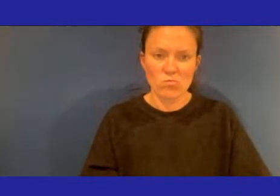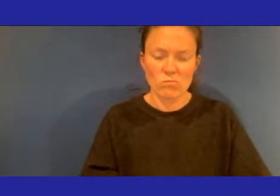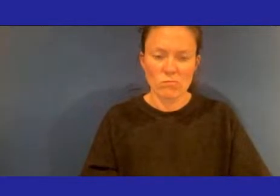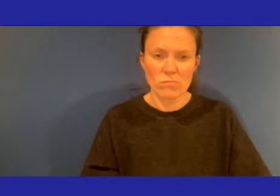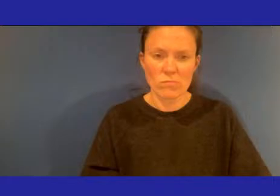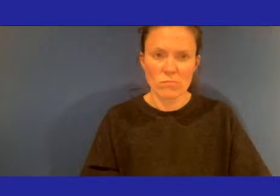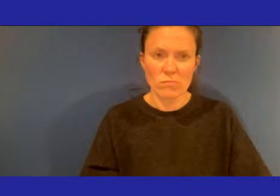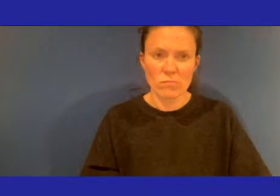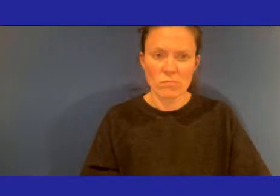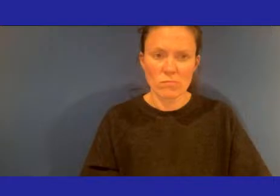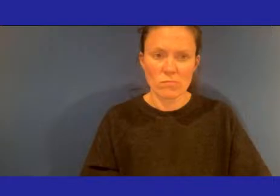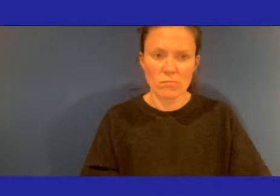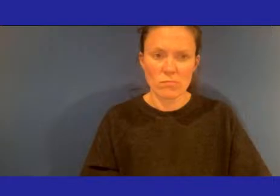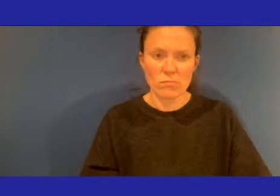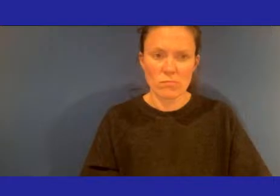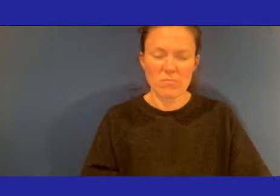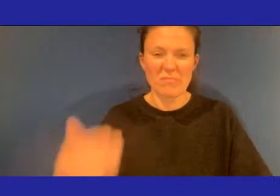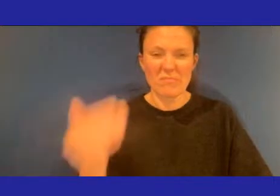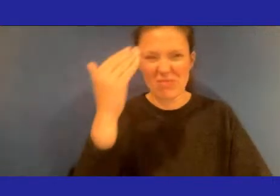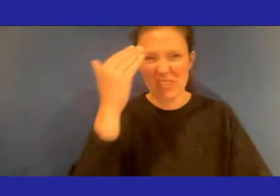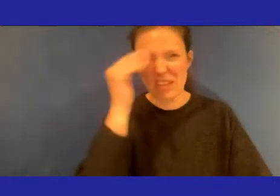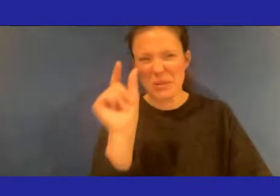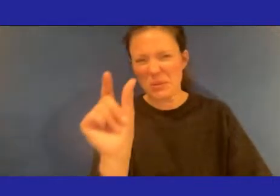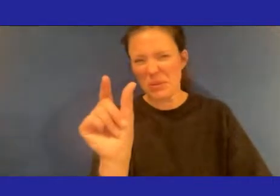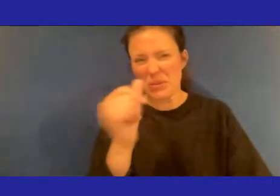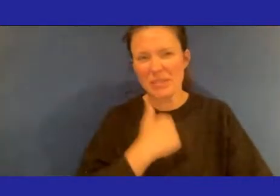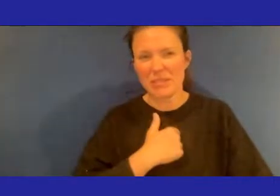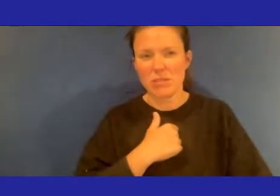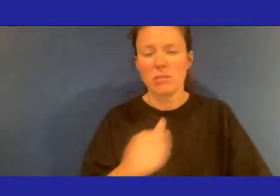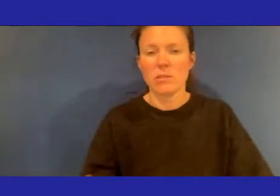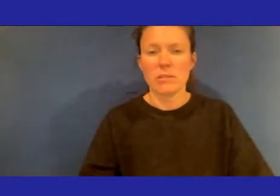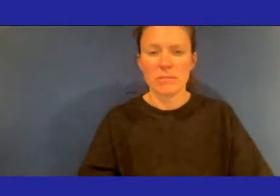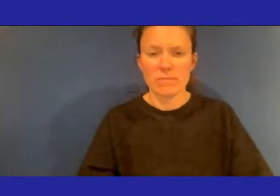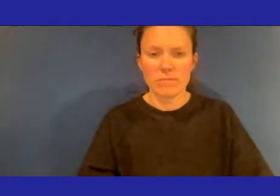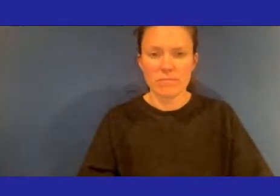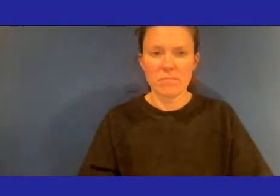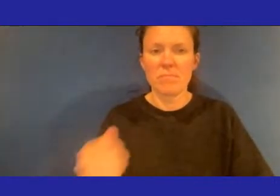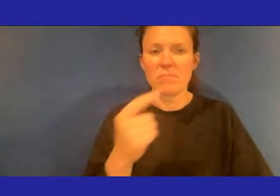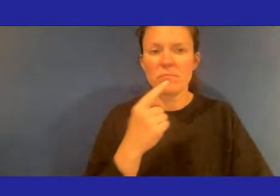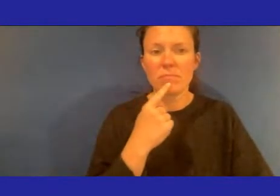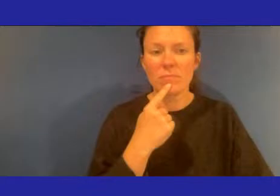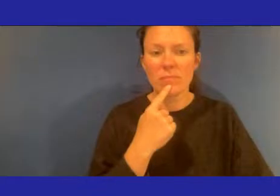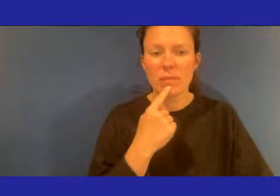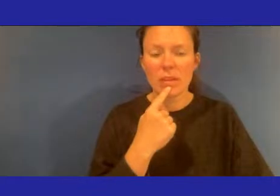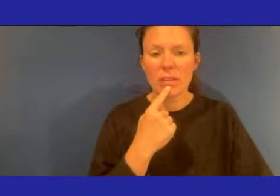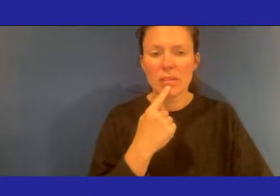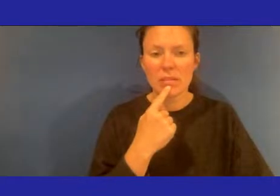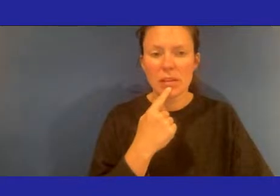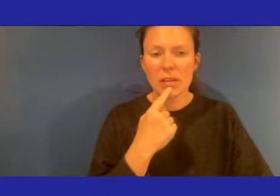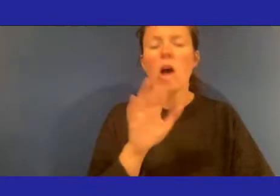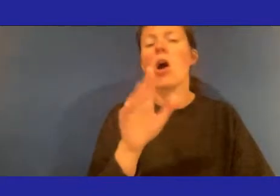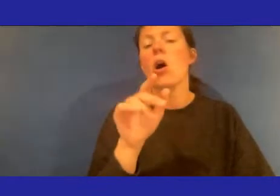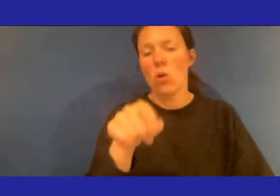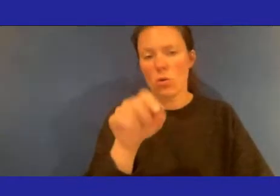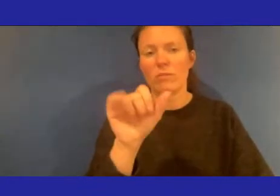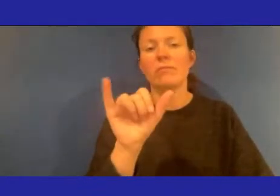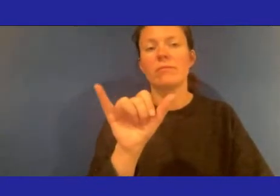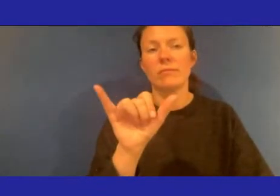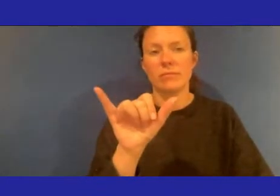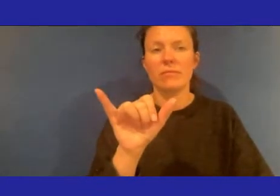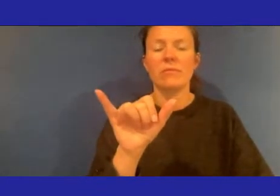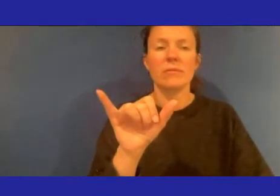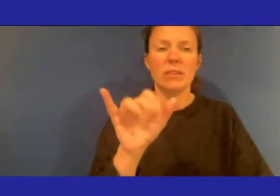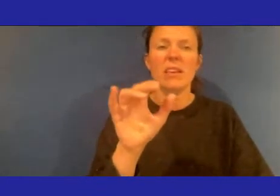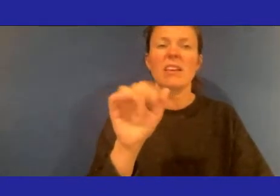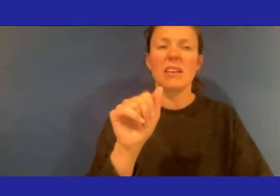It's so small. I know it's small. It's something else, and then 2 or more races, and then unknown. Okay, then yes, we disaggregated it because